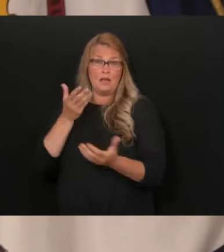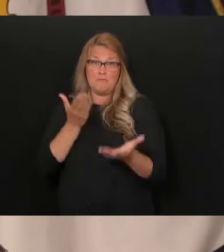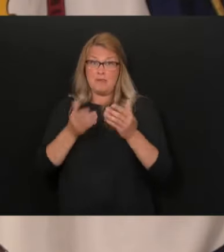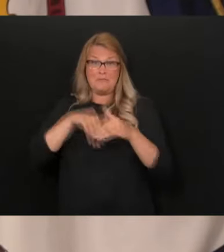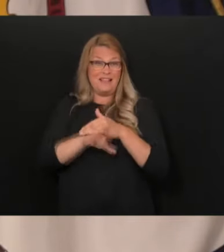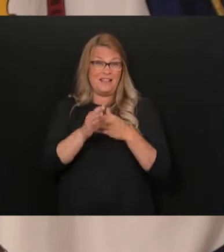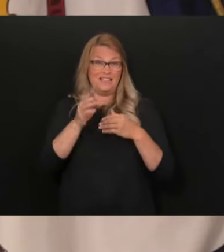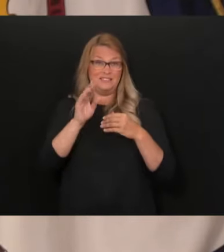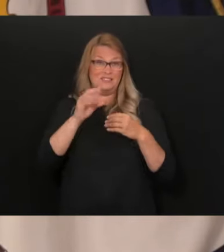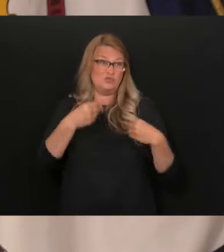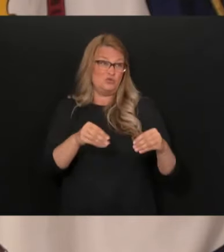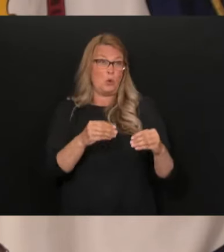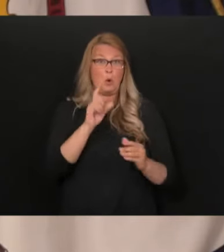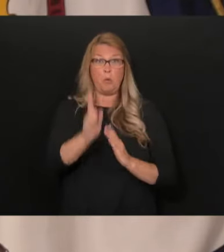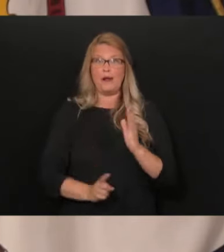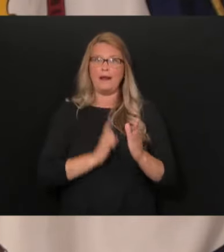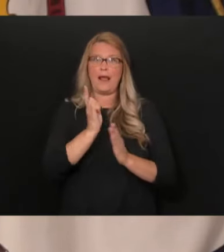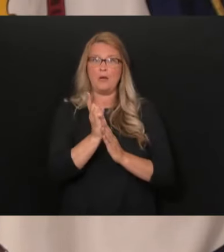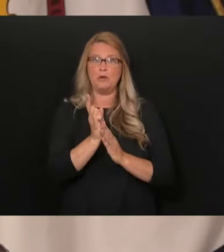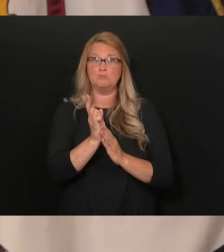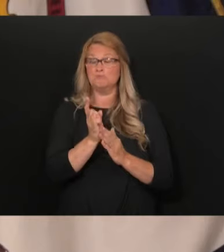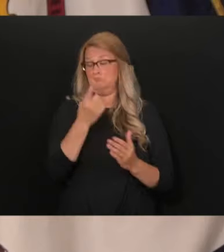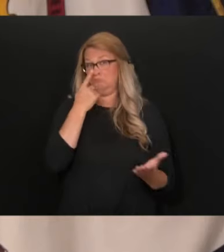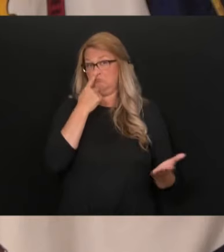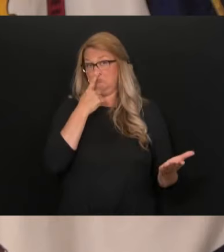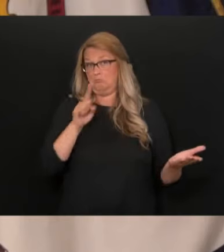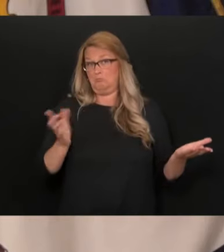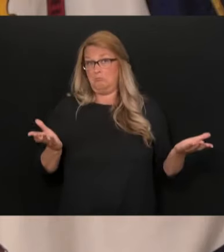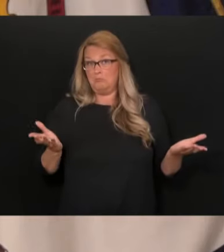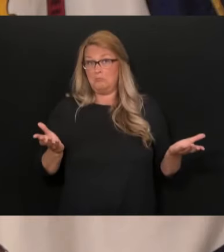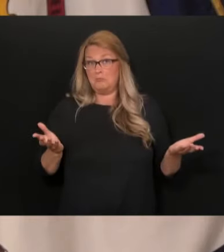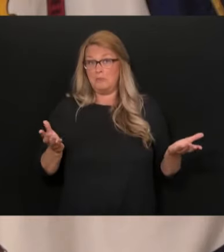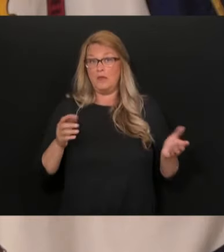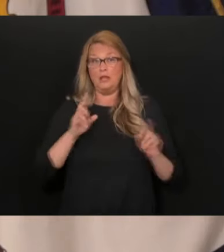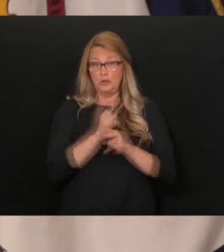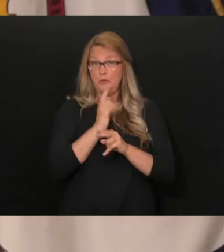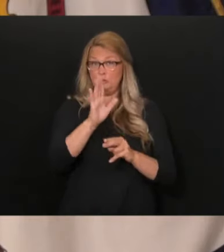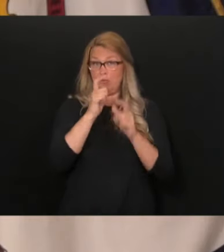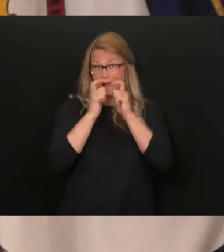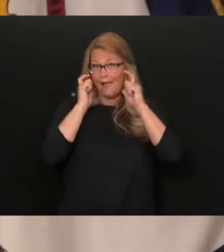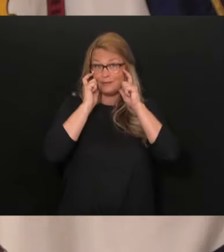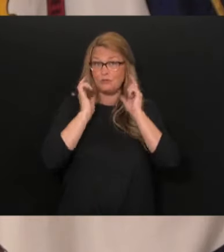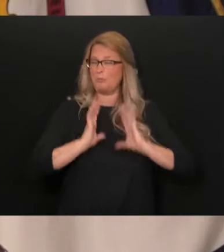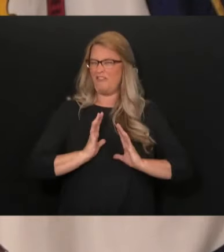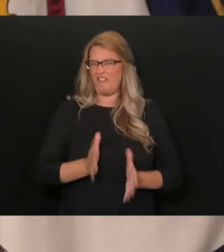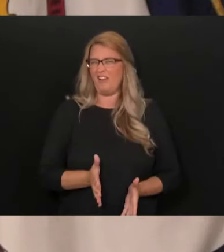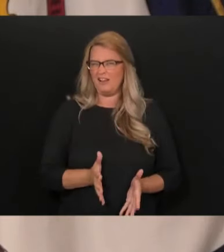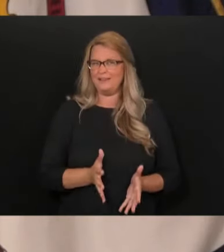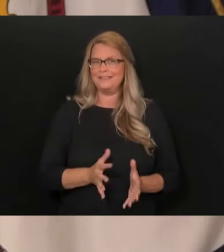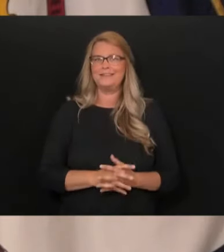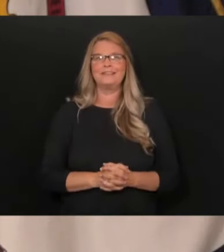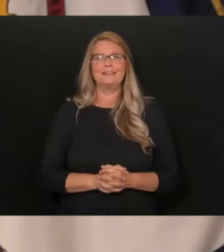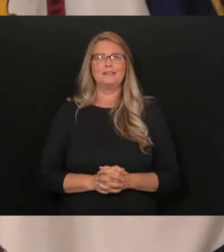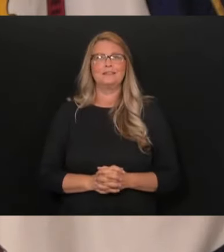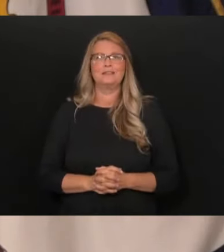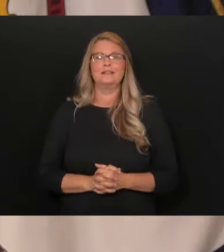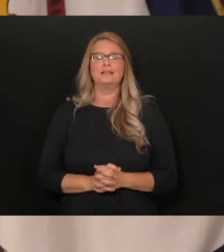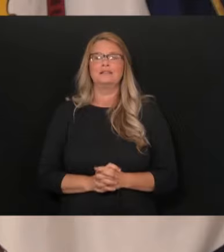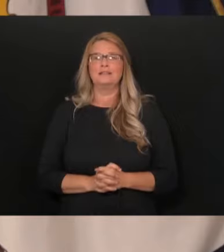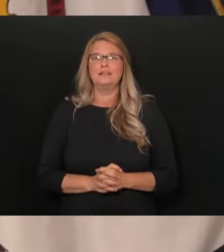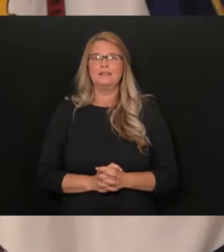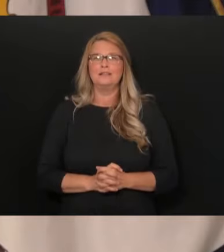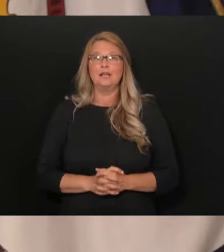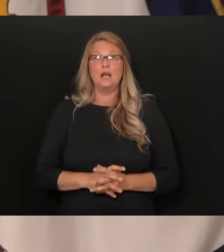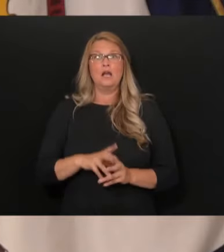for an hour. So what? For crying out loud, wear your mask and everything and still be concerned.